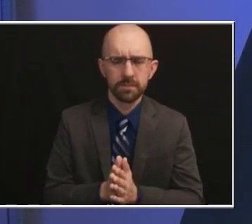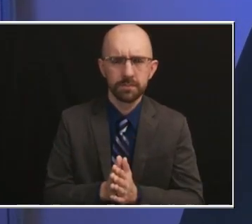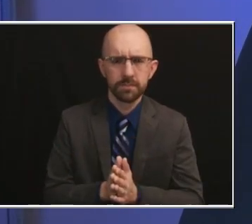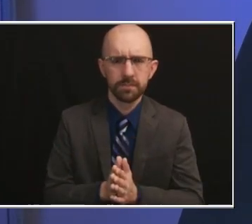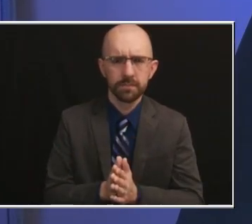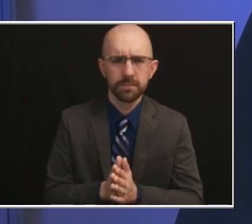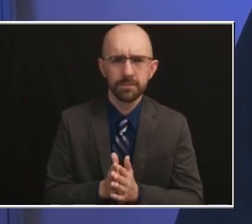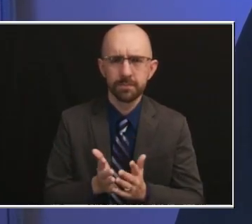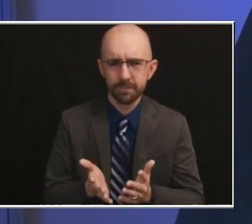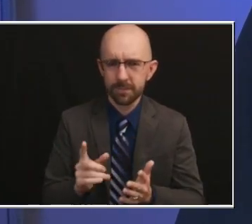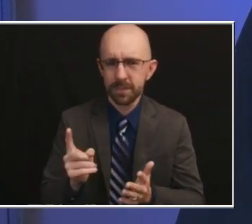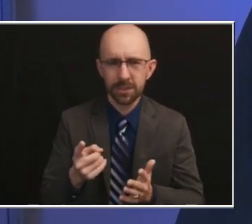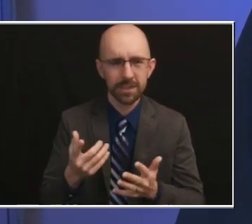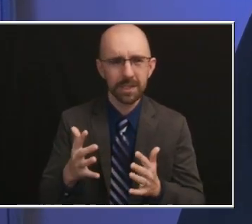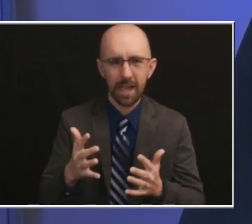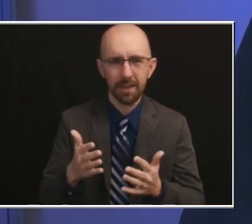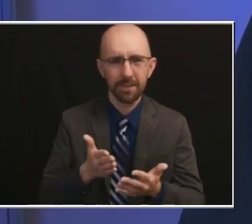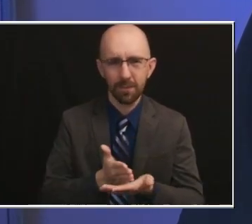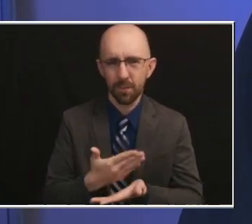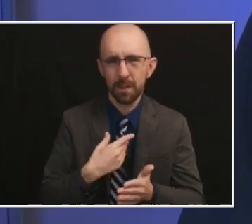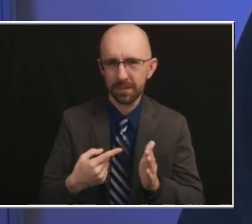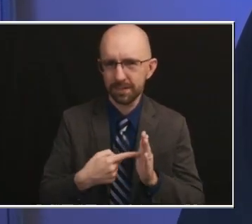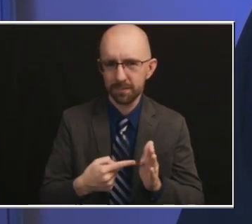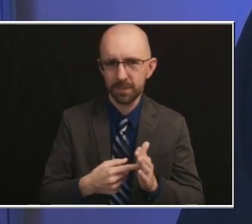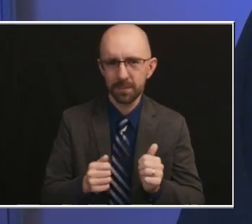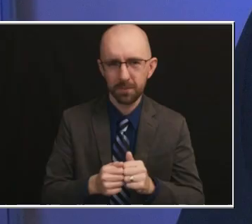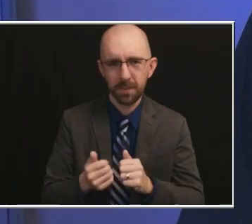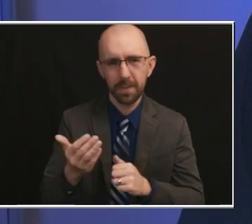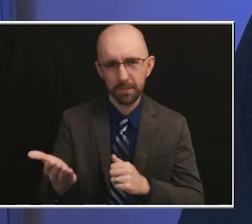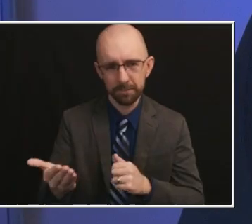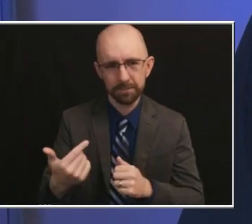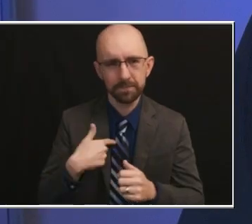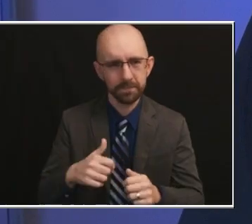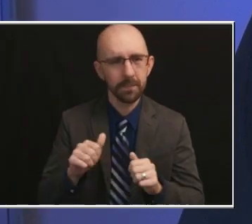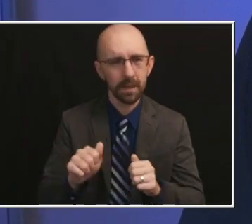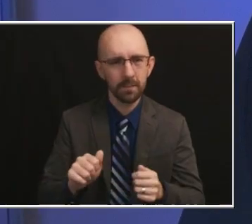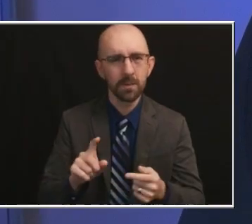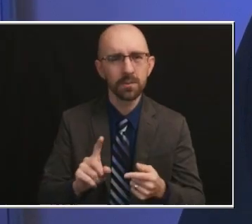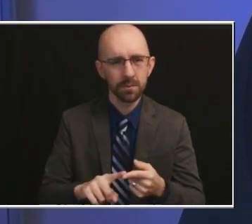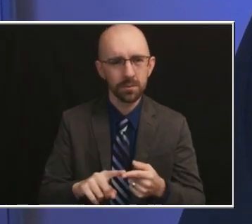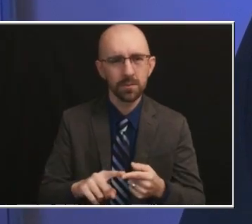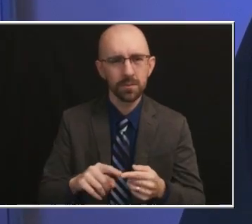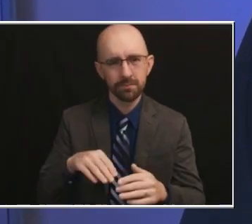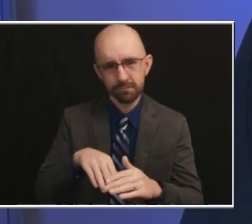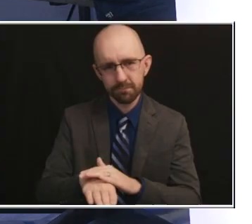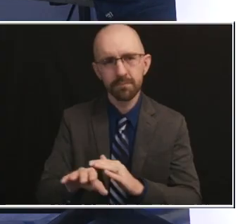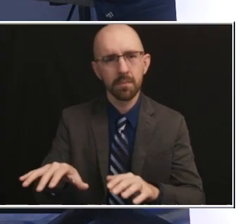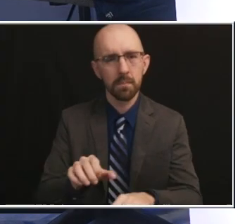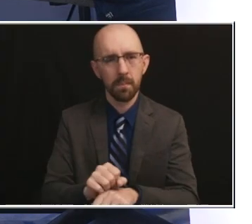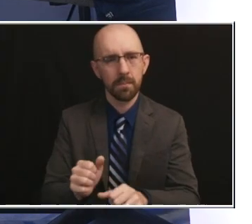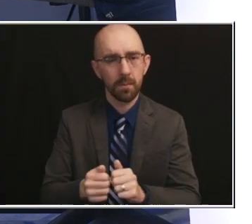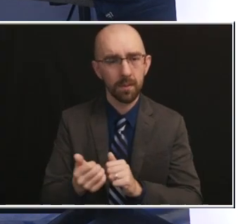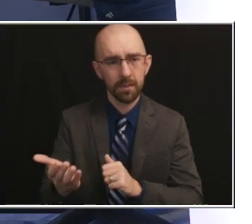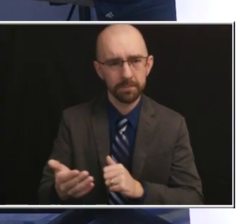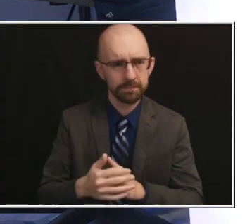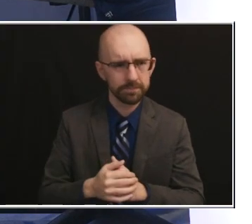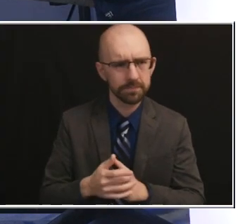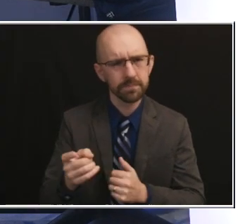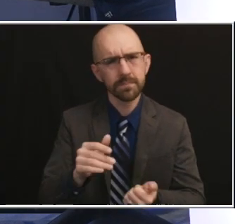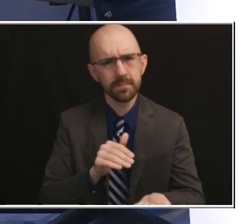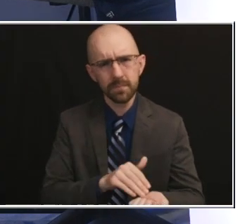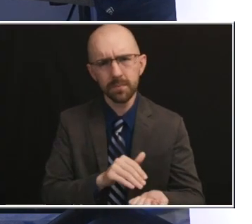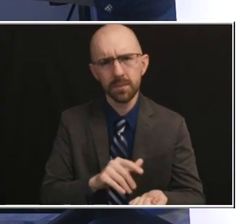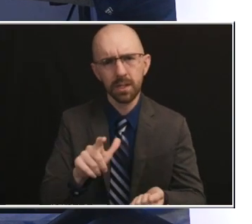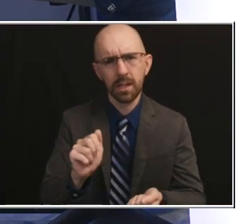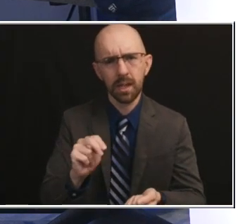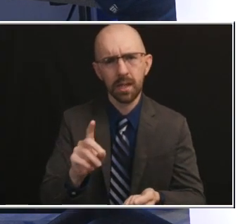just kind of running through my symptoms with him, I was able to get in and make an appointment with him. So, Dr. Landazuri, how did